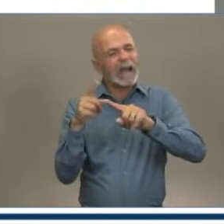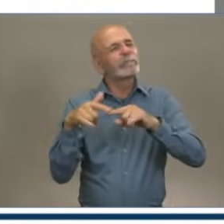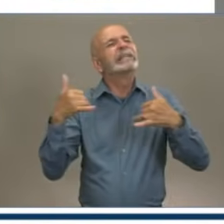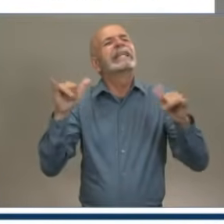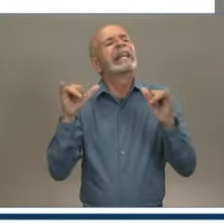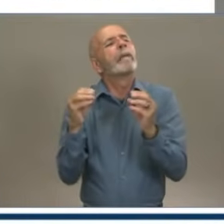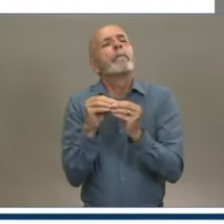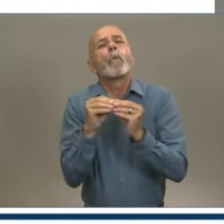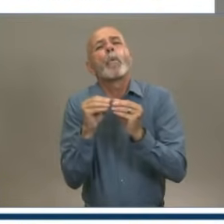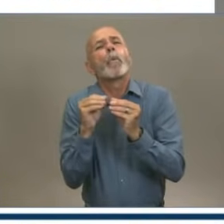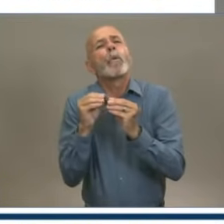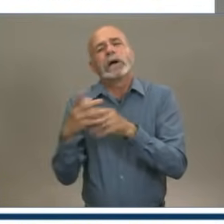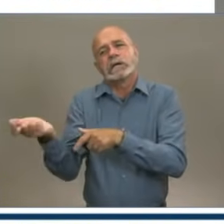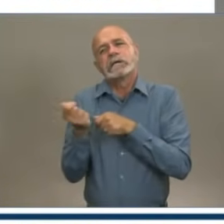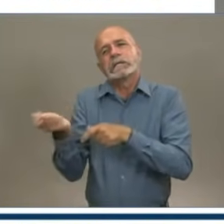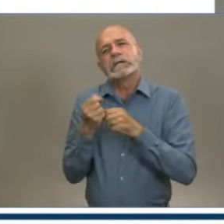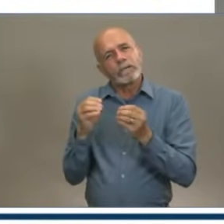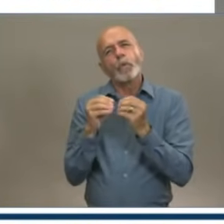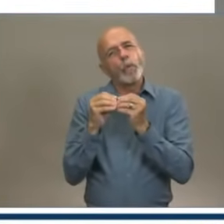are making progress.